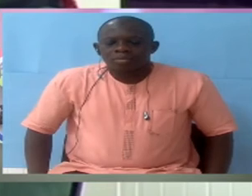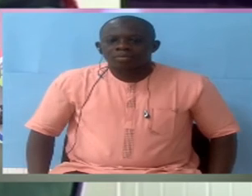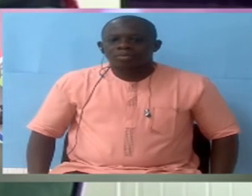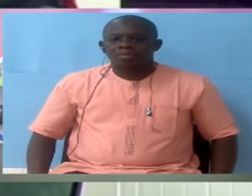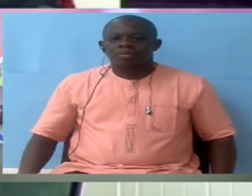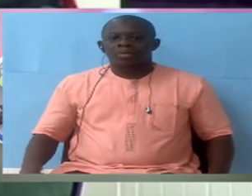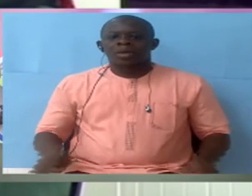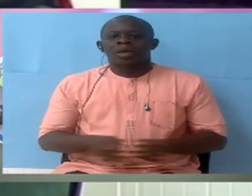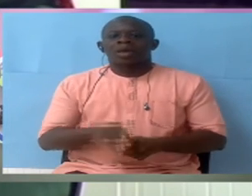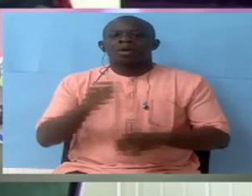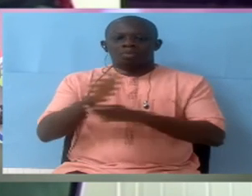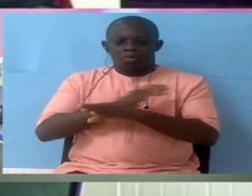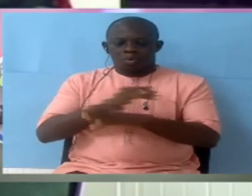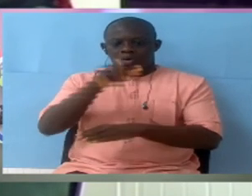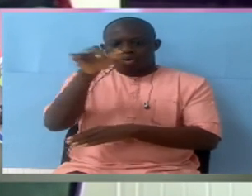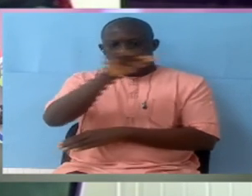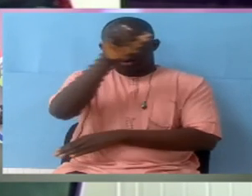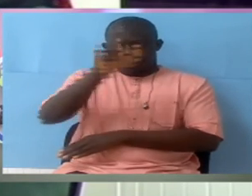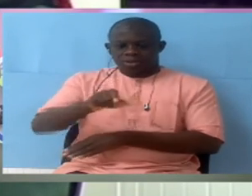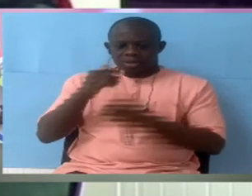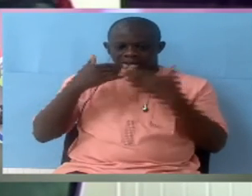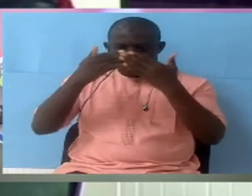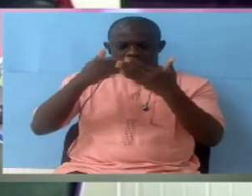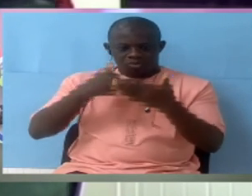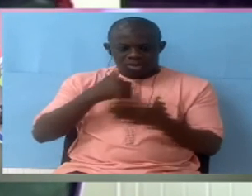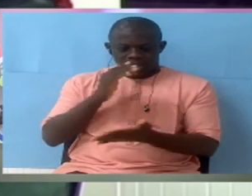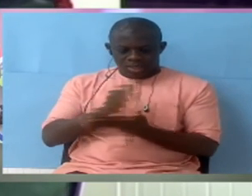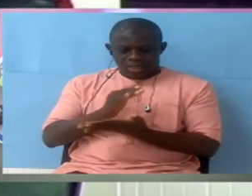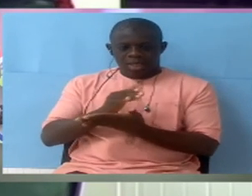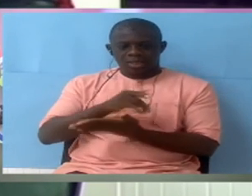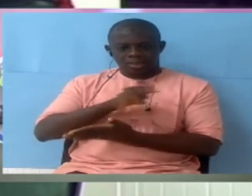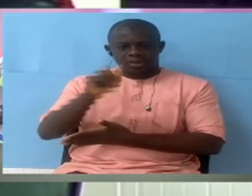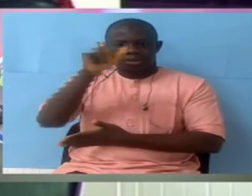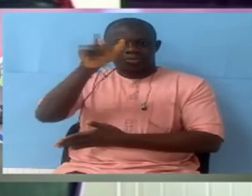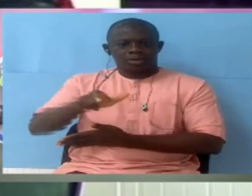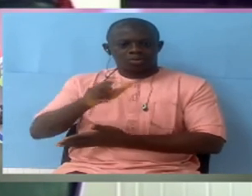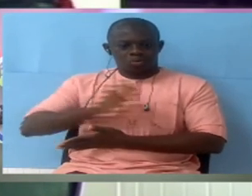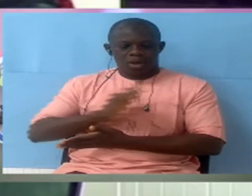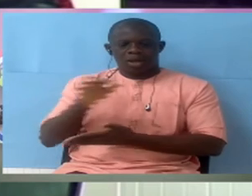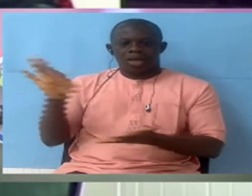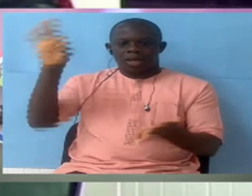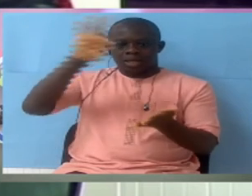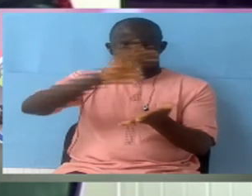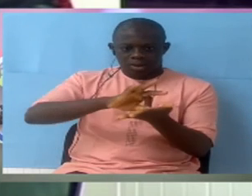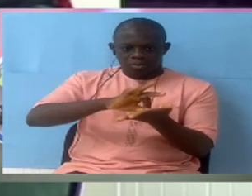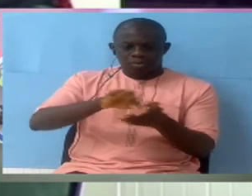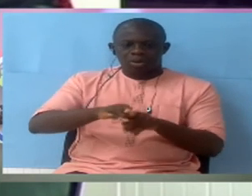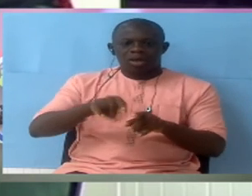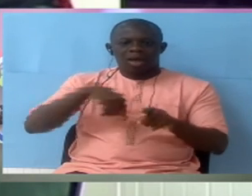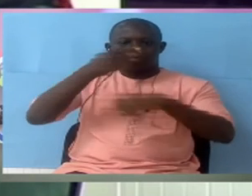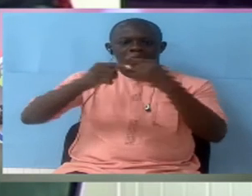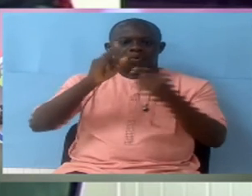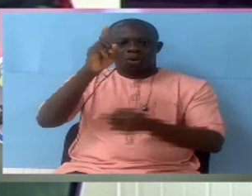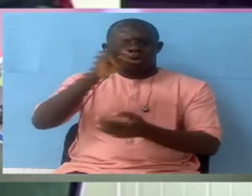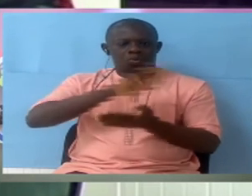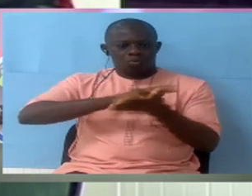she traveled. Ci lañ ma wax ne dafa tukki. Then after 1 week. Gana bena bes bu